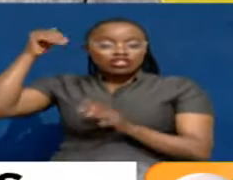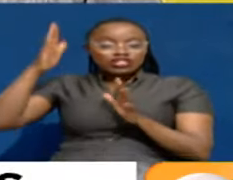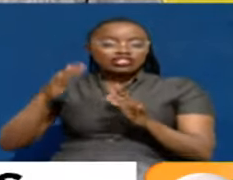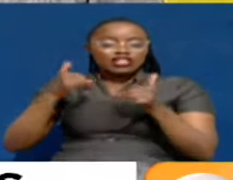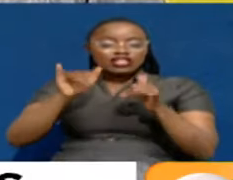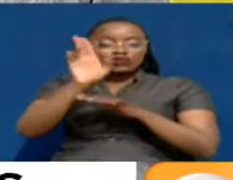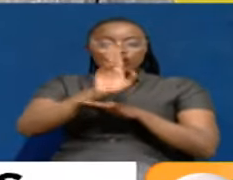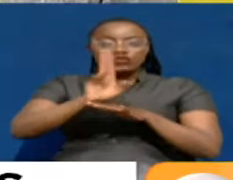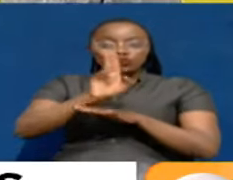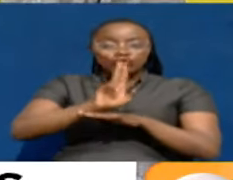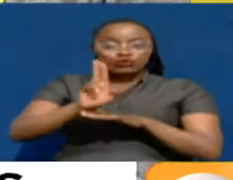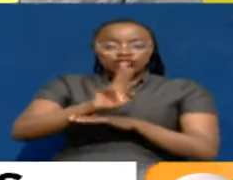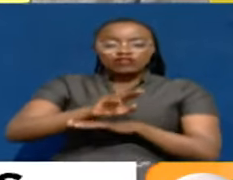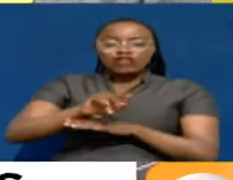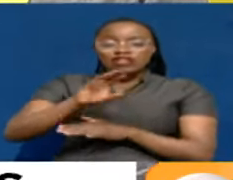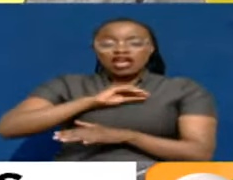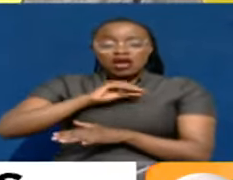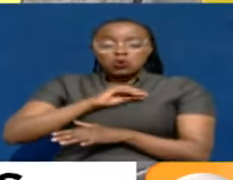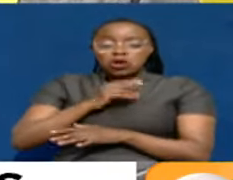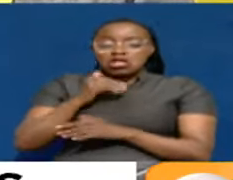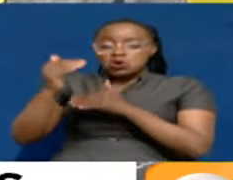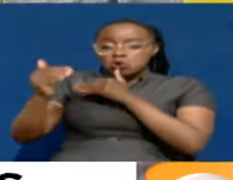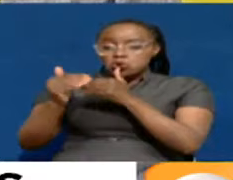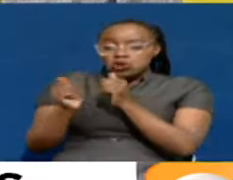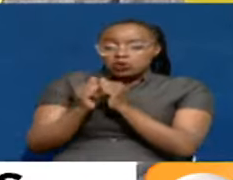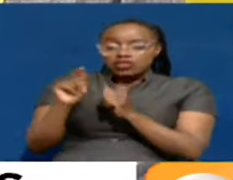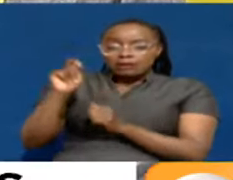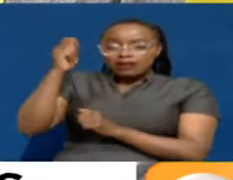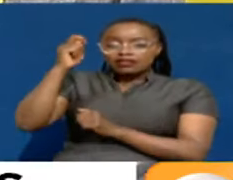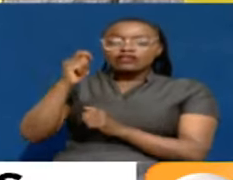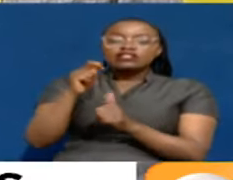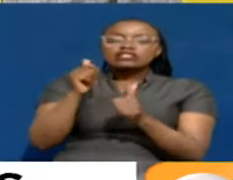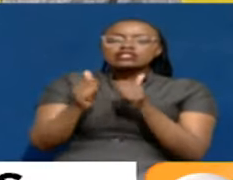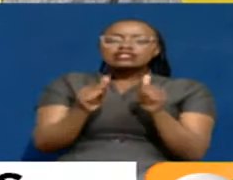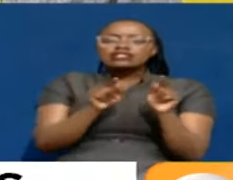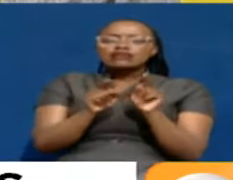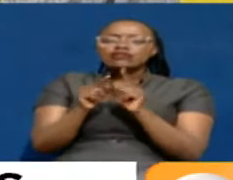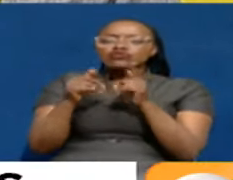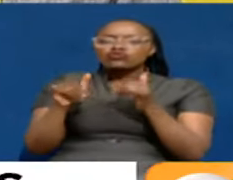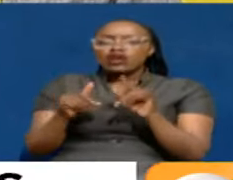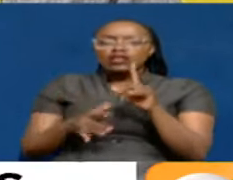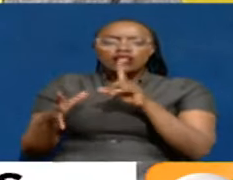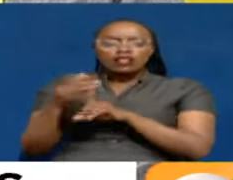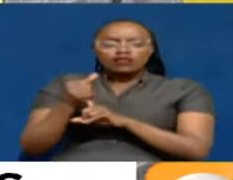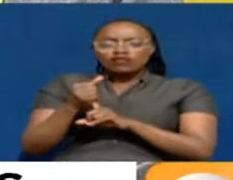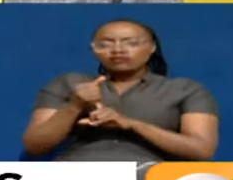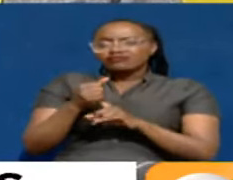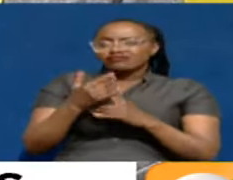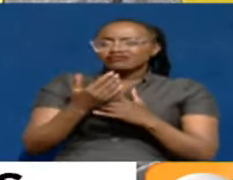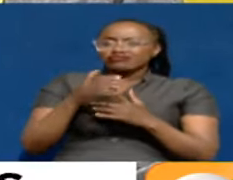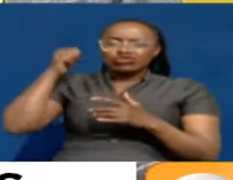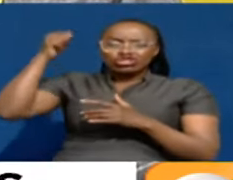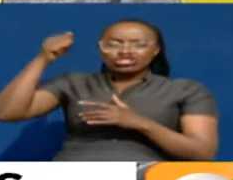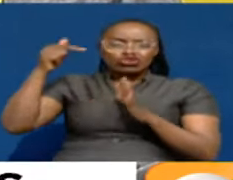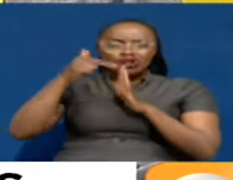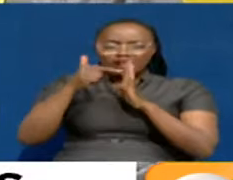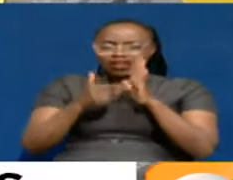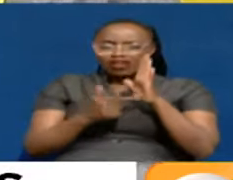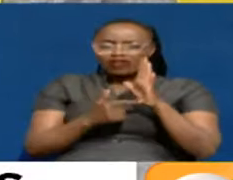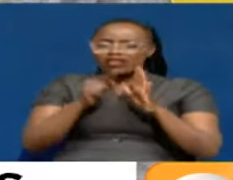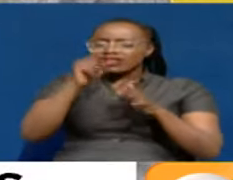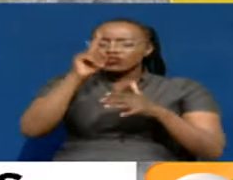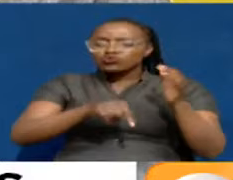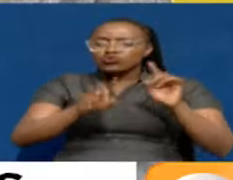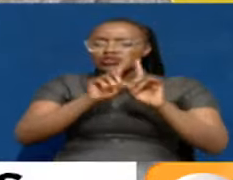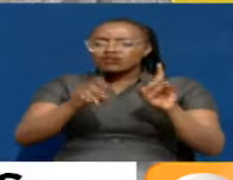try to use their perceived closeness to the president to kind of score political points. Like, it's ridiculous. I mean, what is